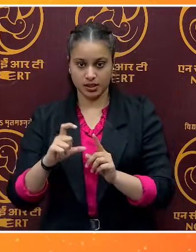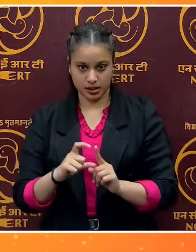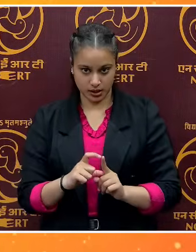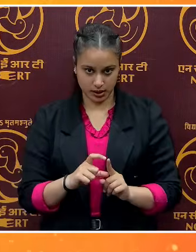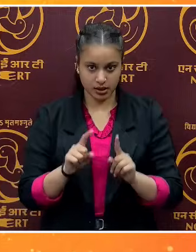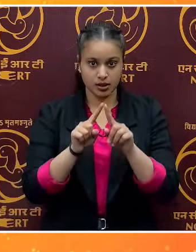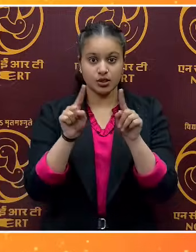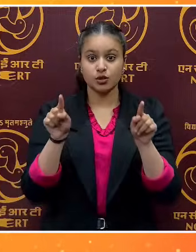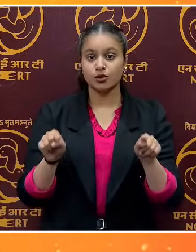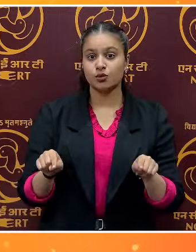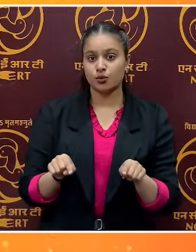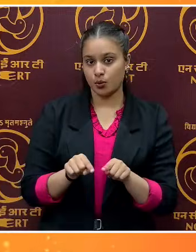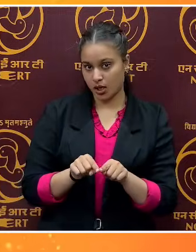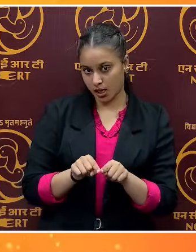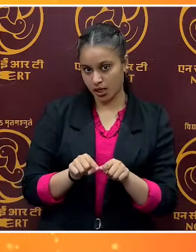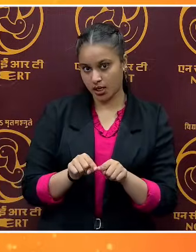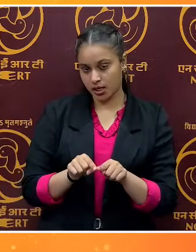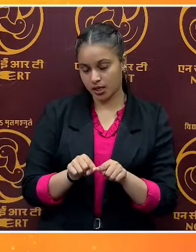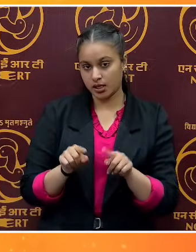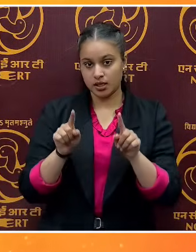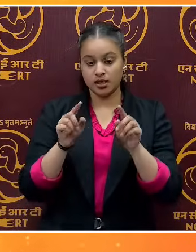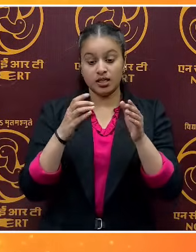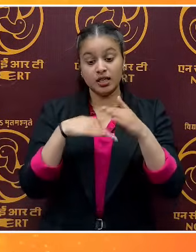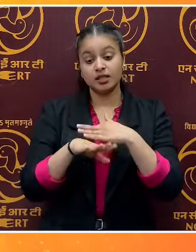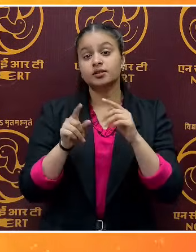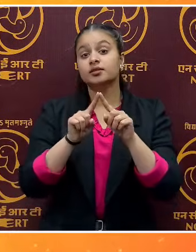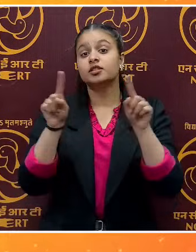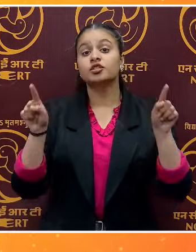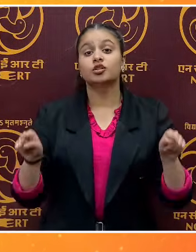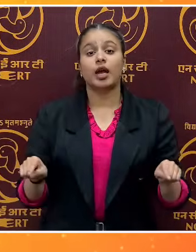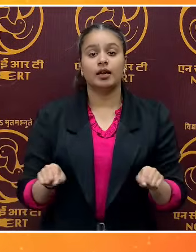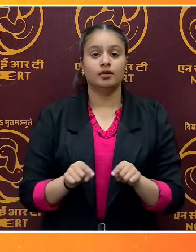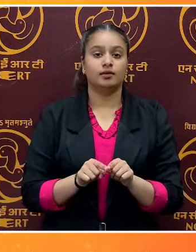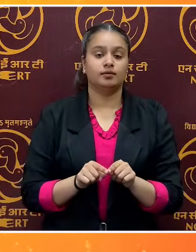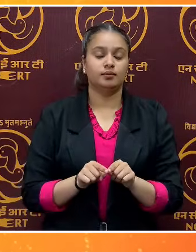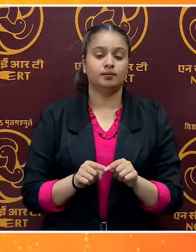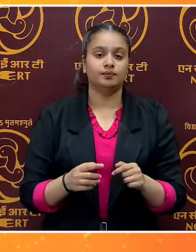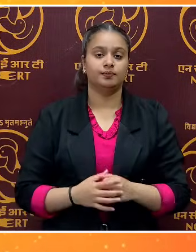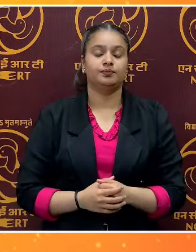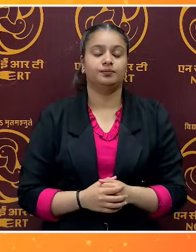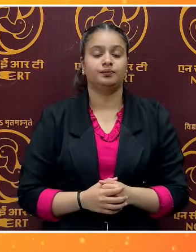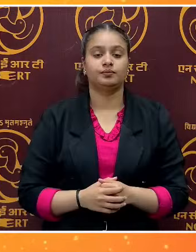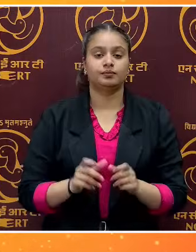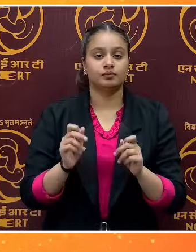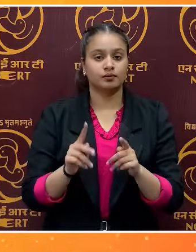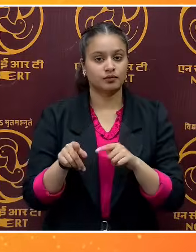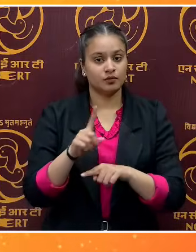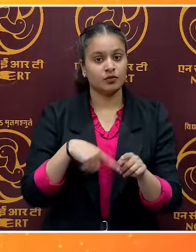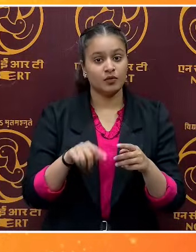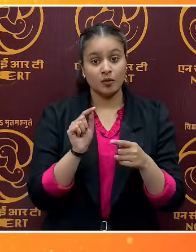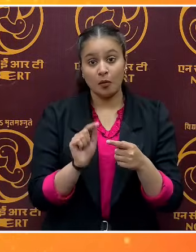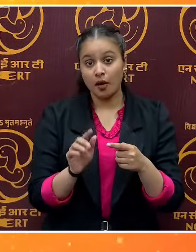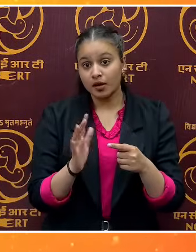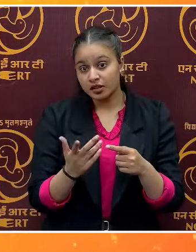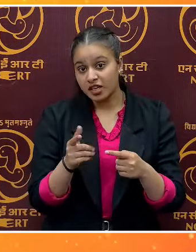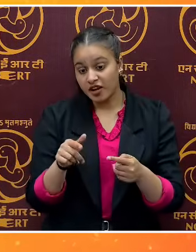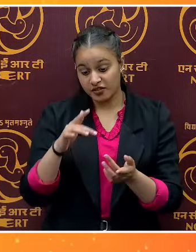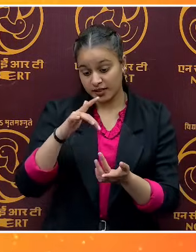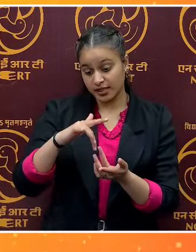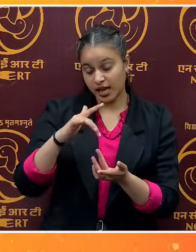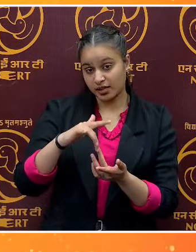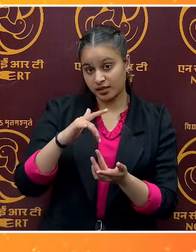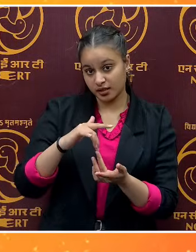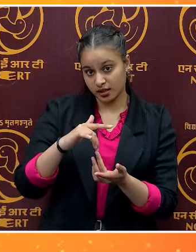as a square inside the rectangle, okay, with the condition that center